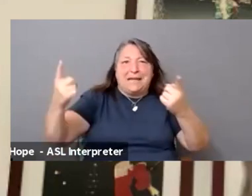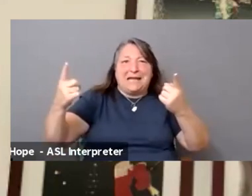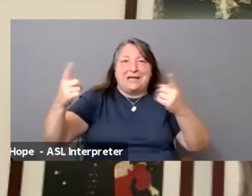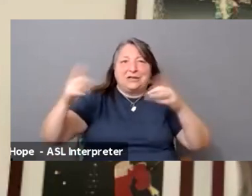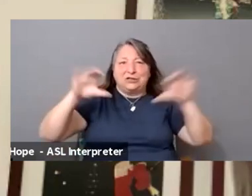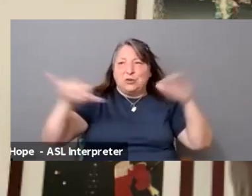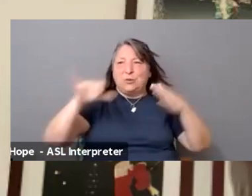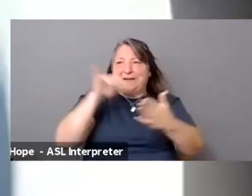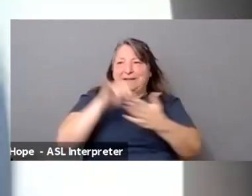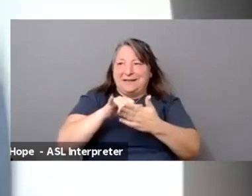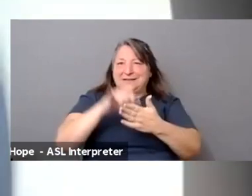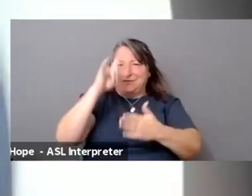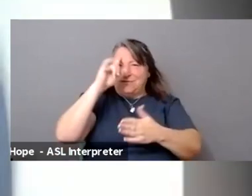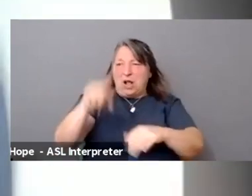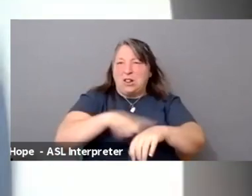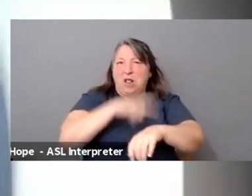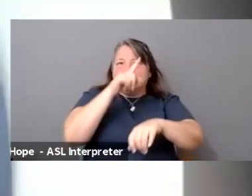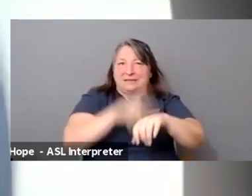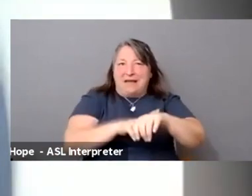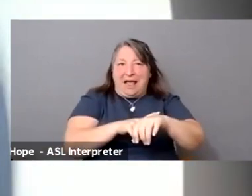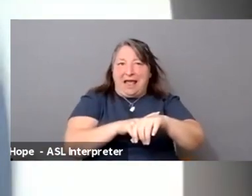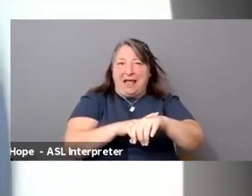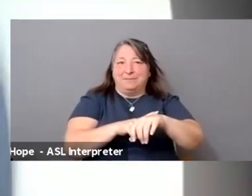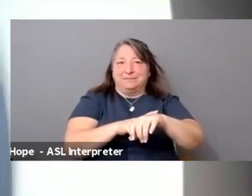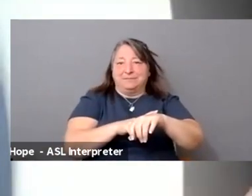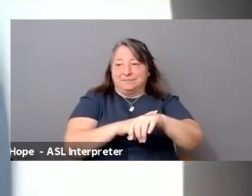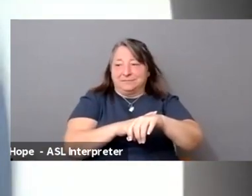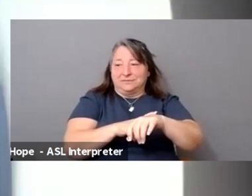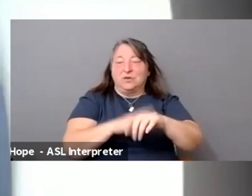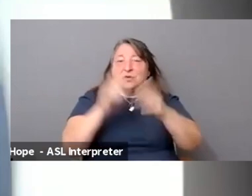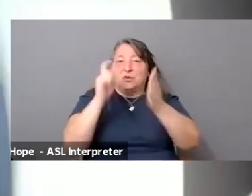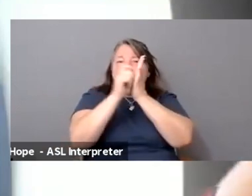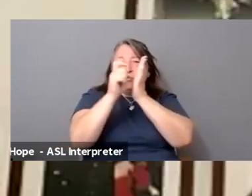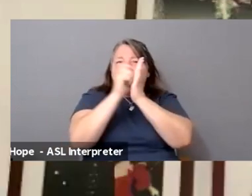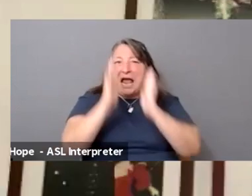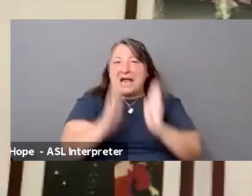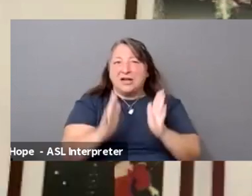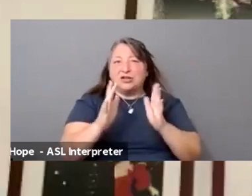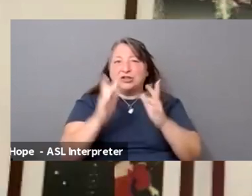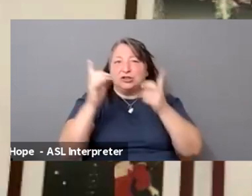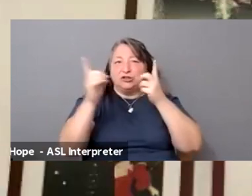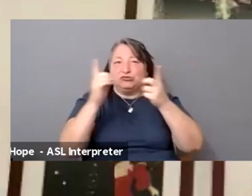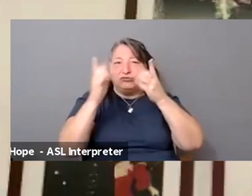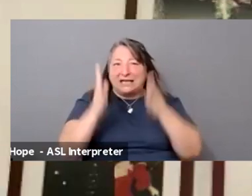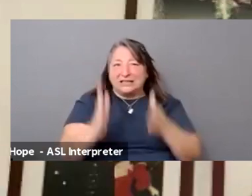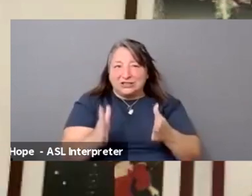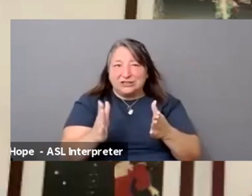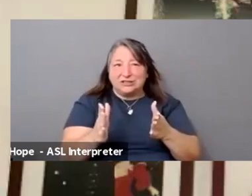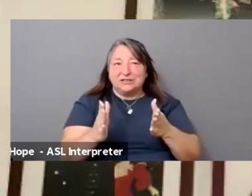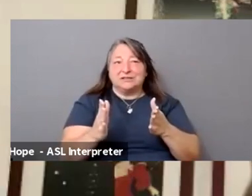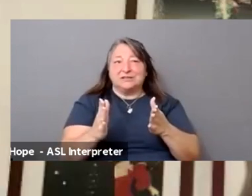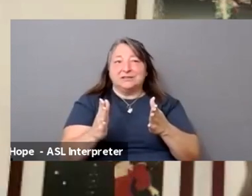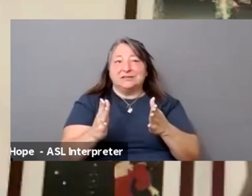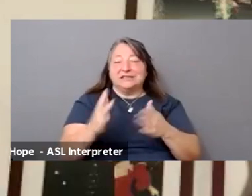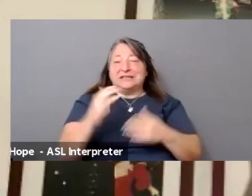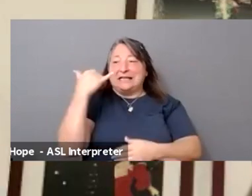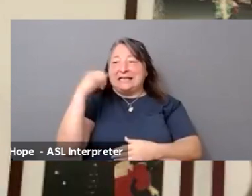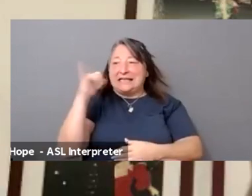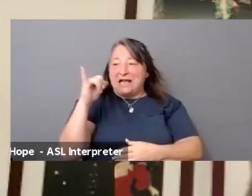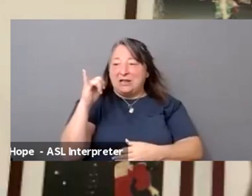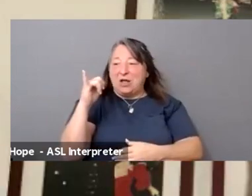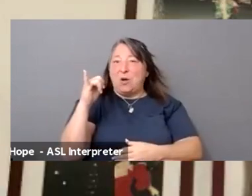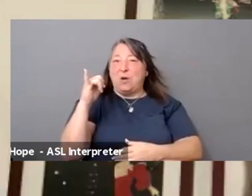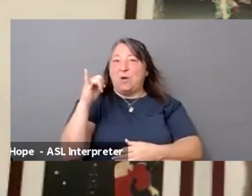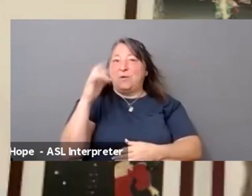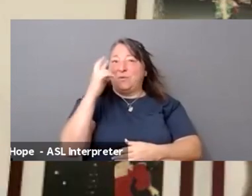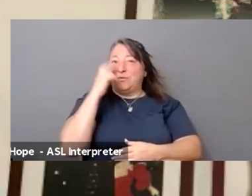path of, you know, writer, you know, director, Wooyah, you know, Yellow Rose,